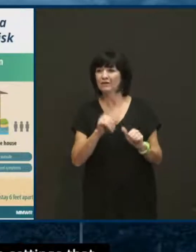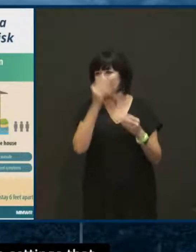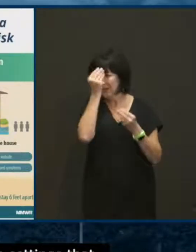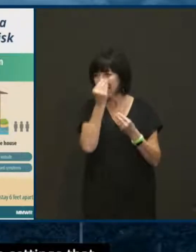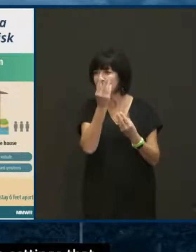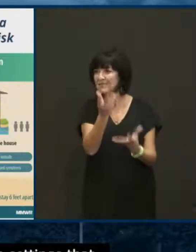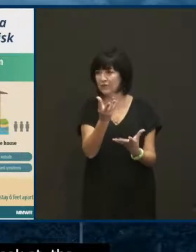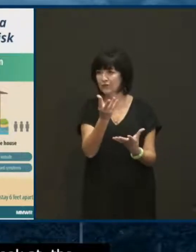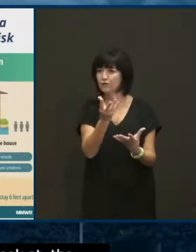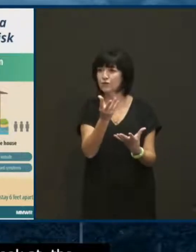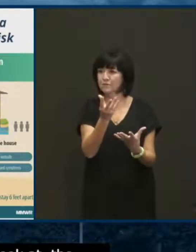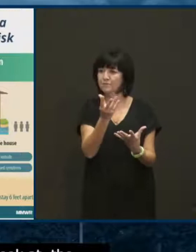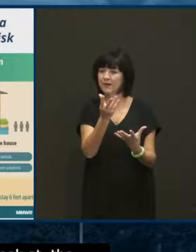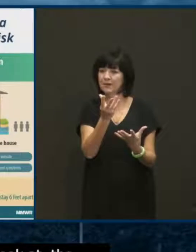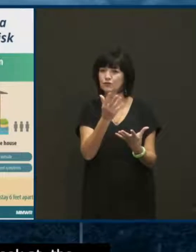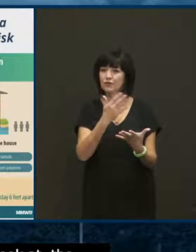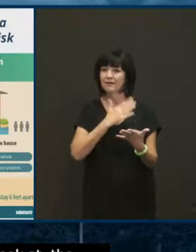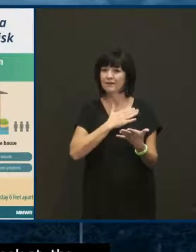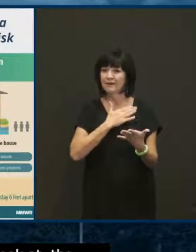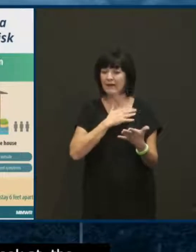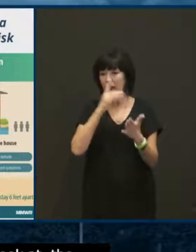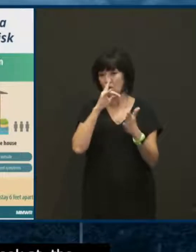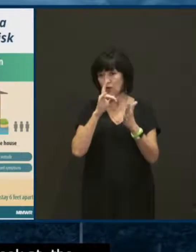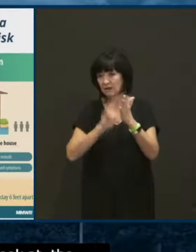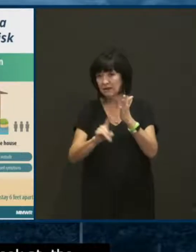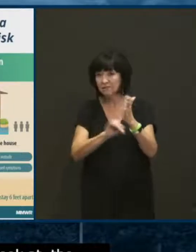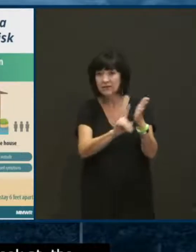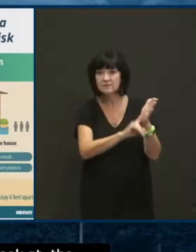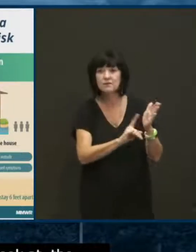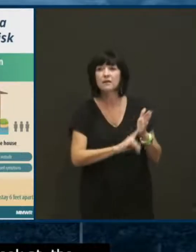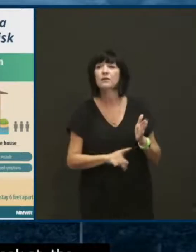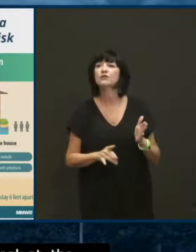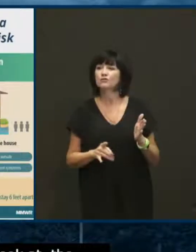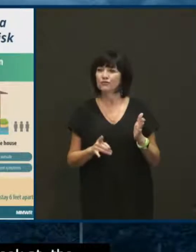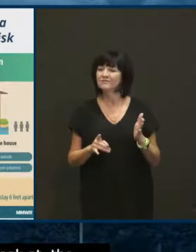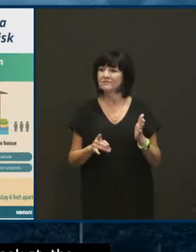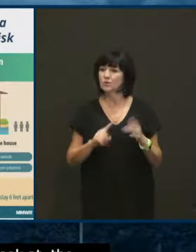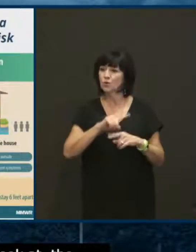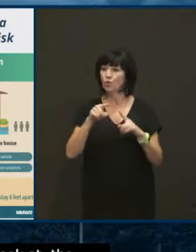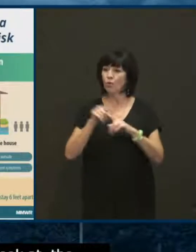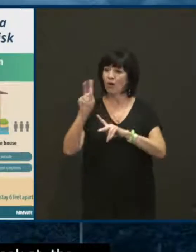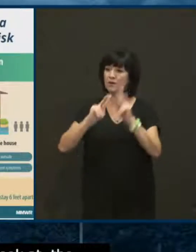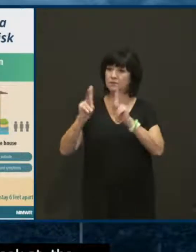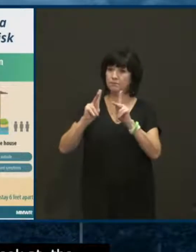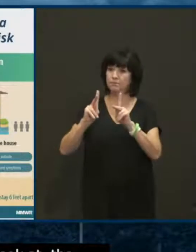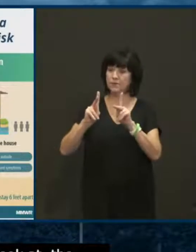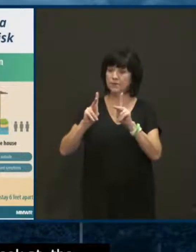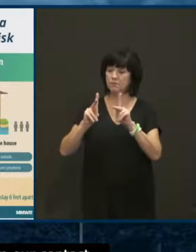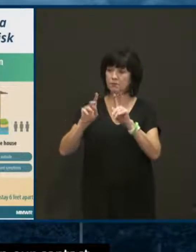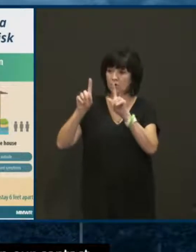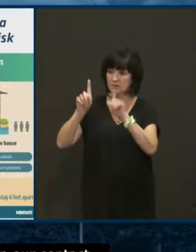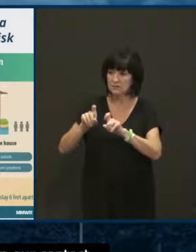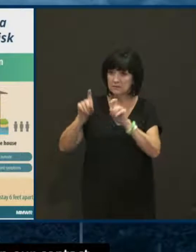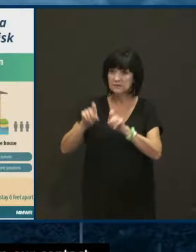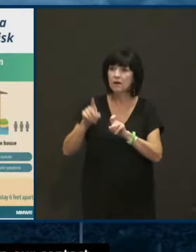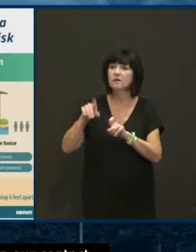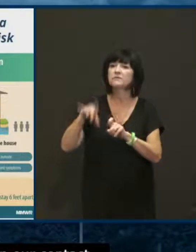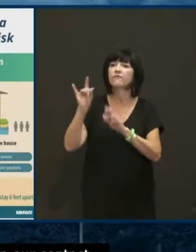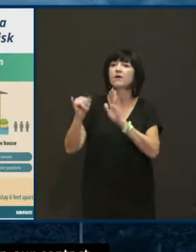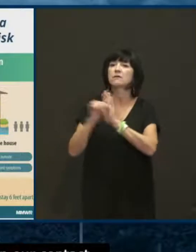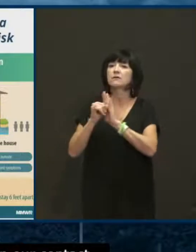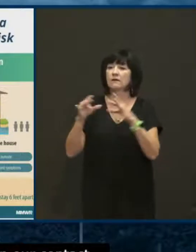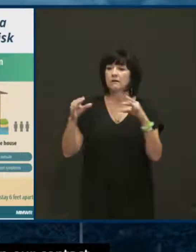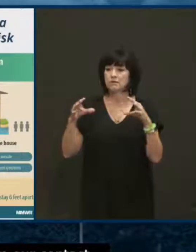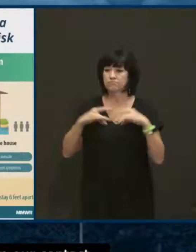comes out of our case investigation and contact tracing, we see a number of cases in